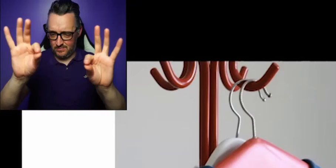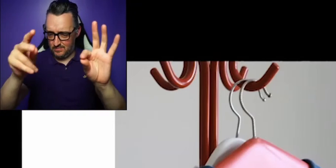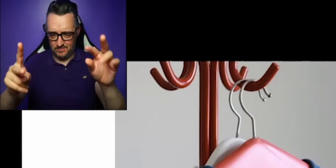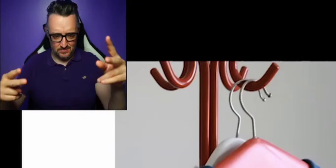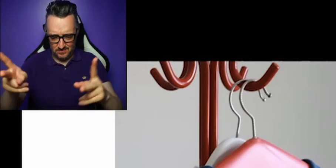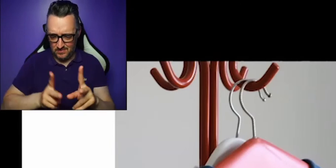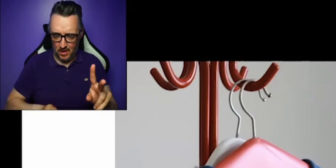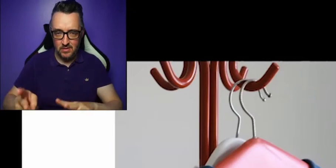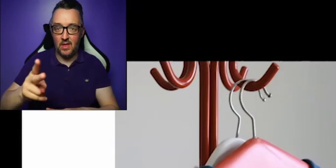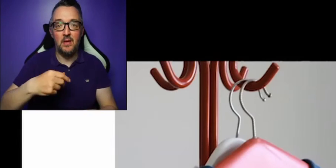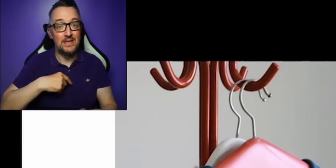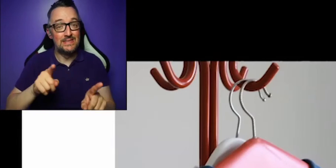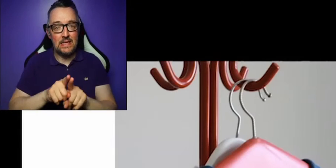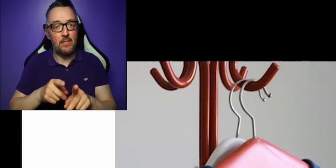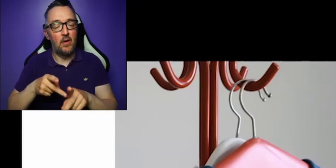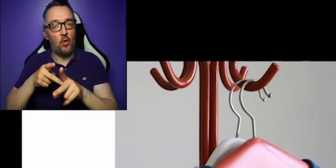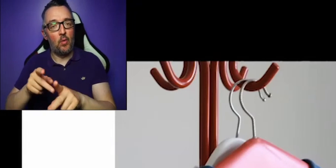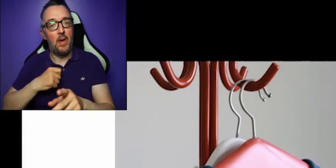for me when I was about 11,